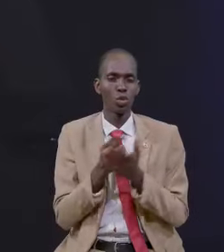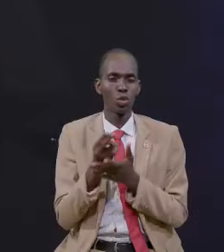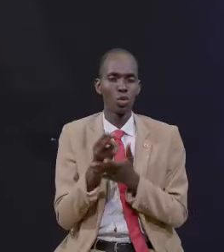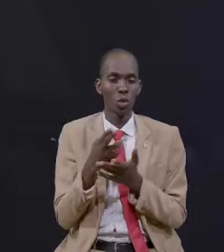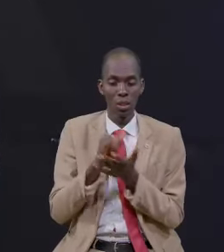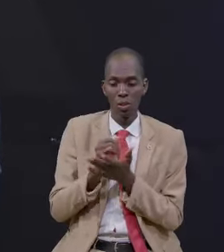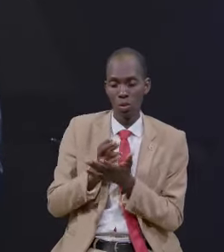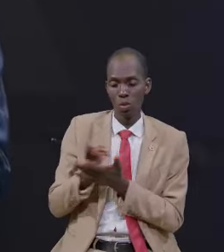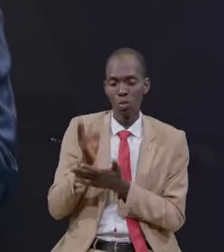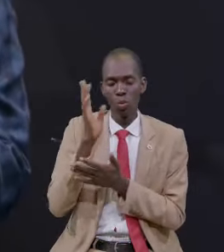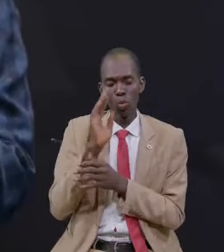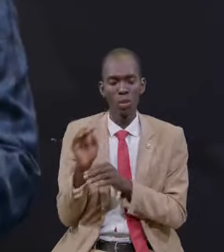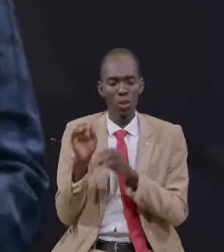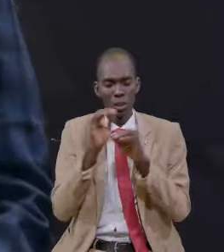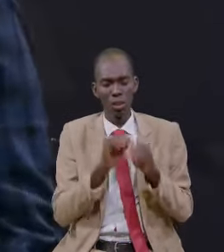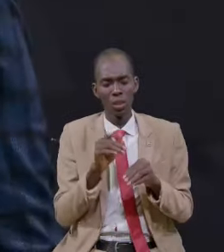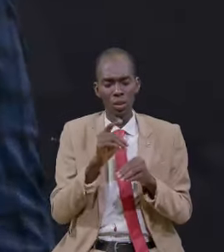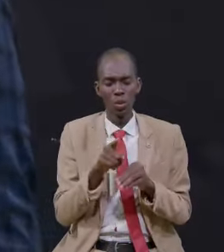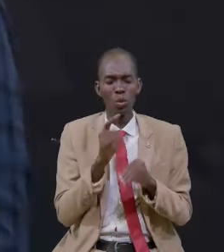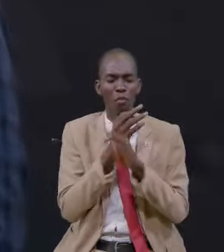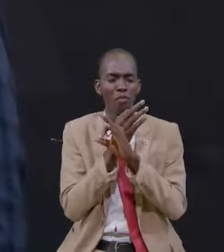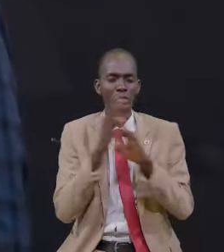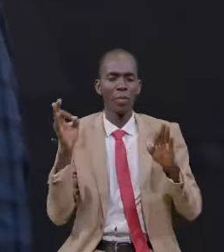make you free.